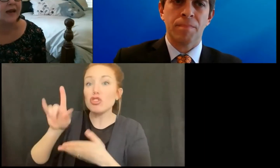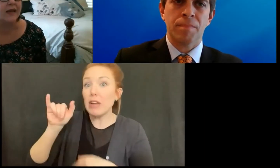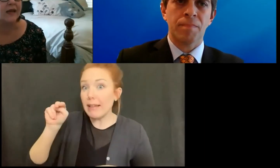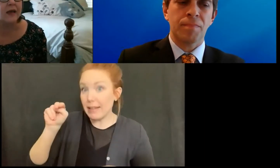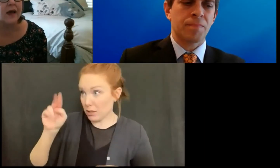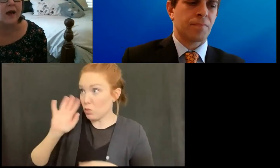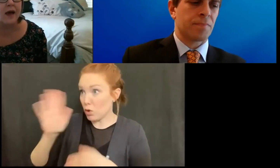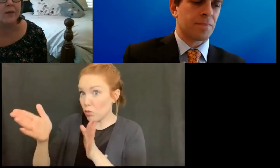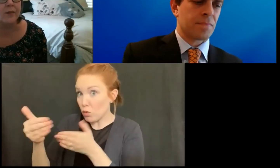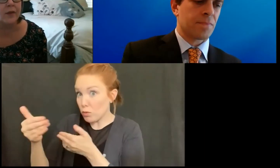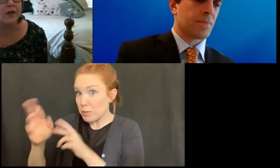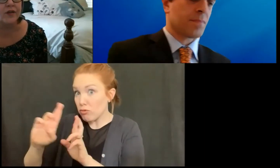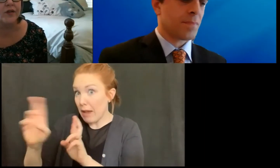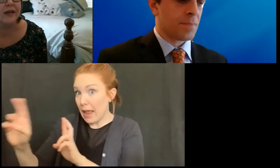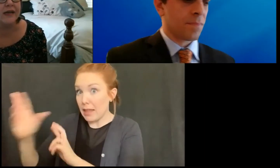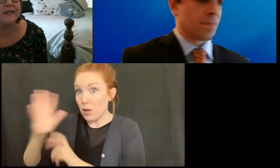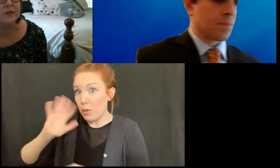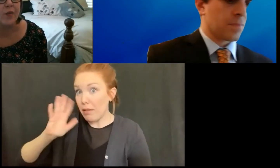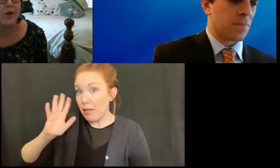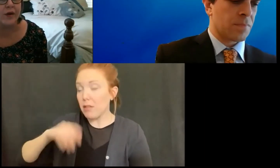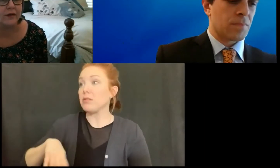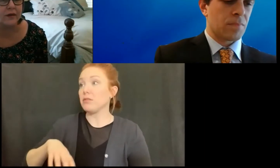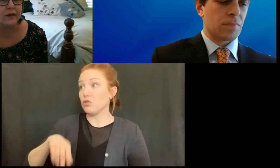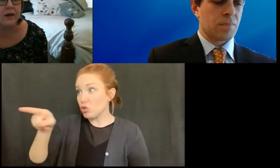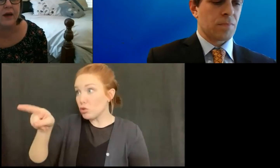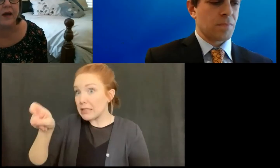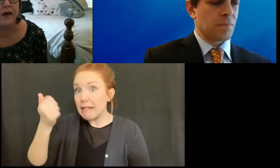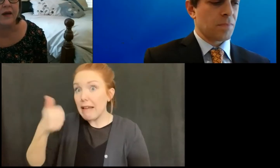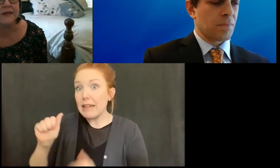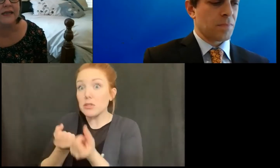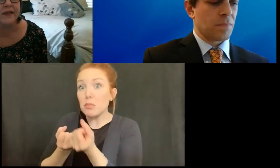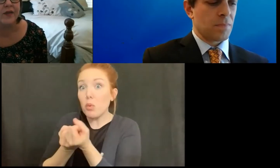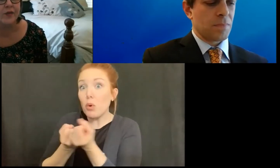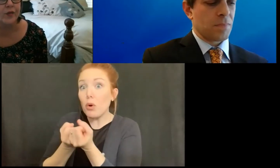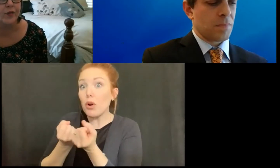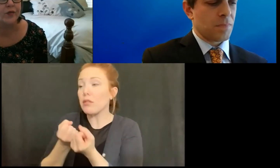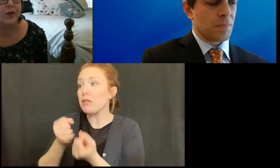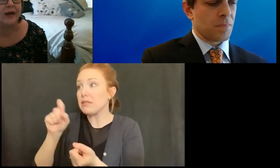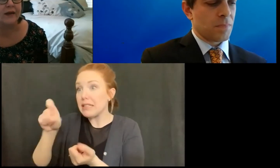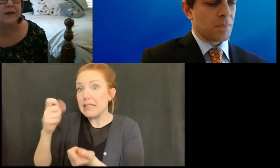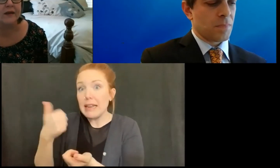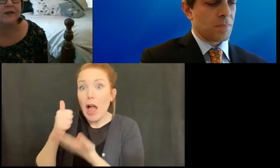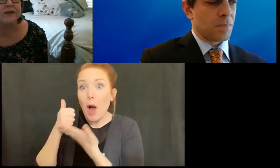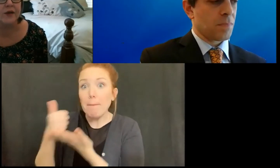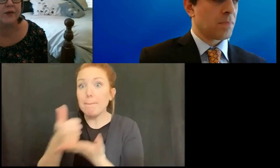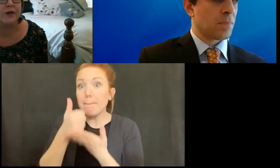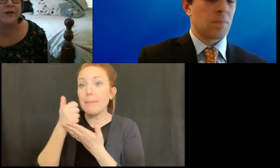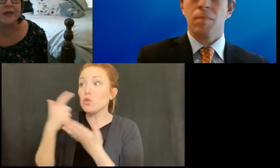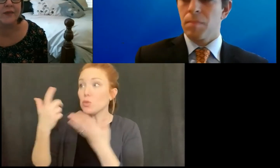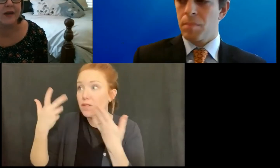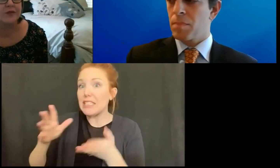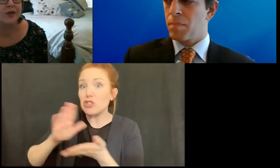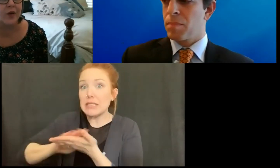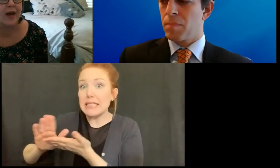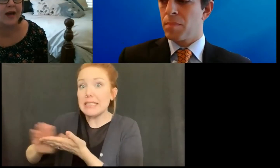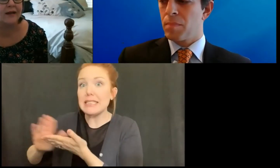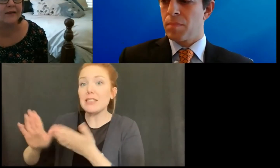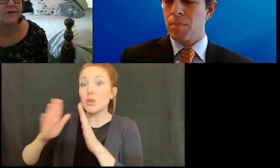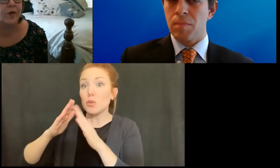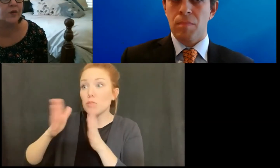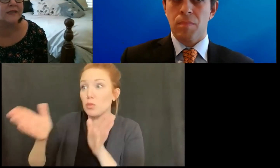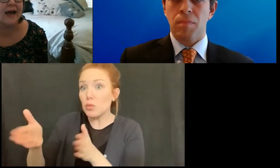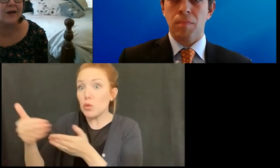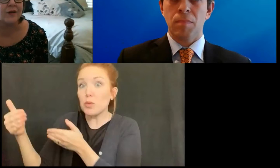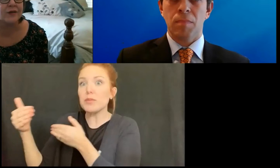rooms ready? Do you need any support to get those rooms ready? So, sometimes you'd go back